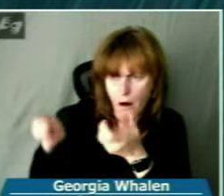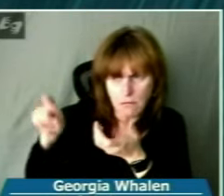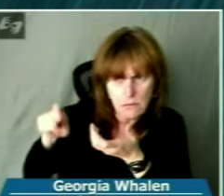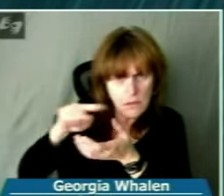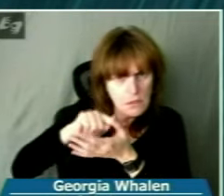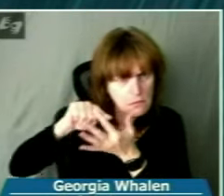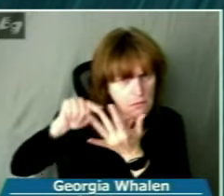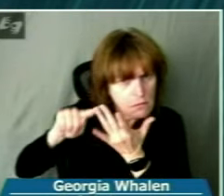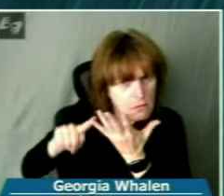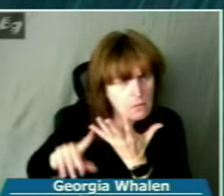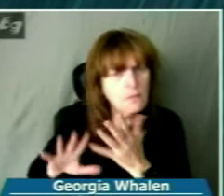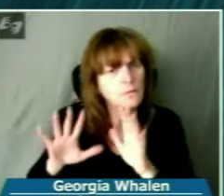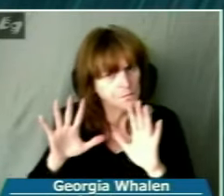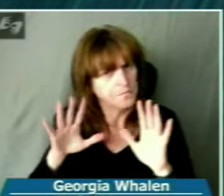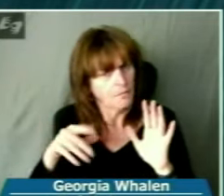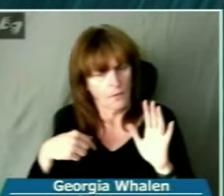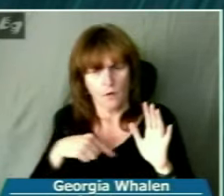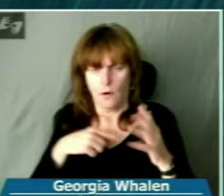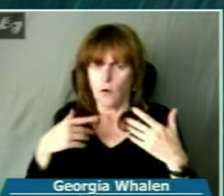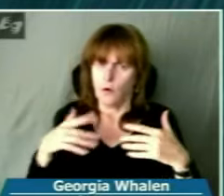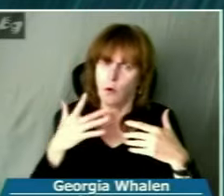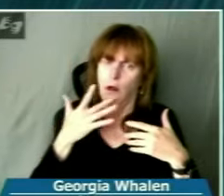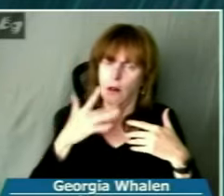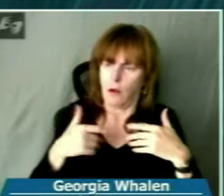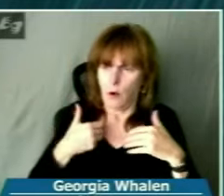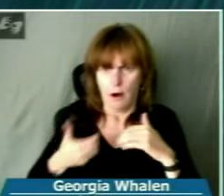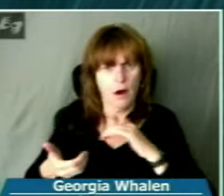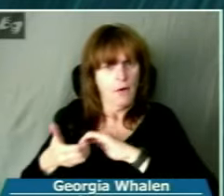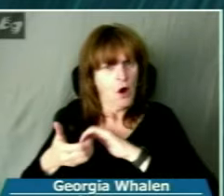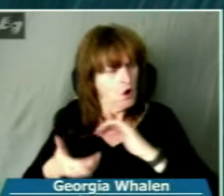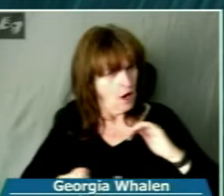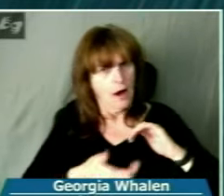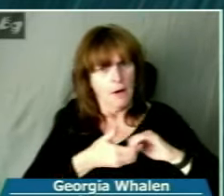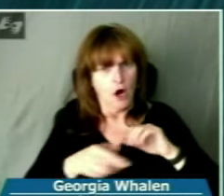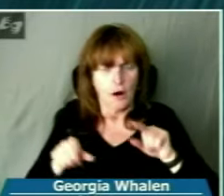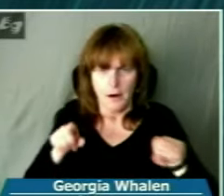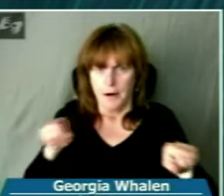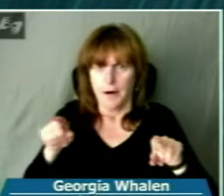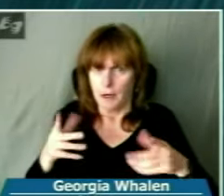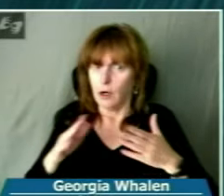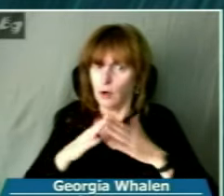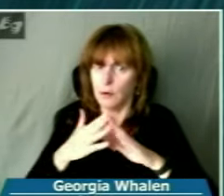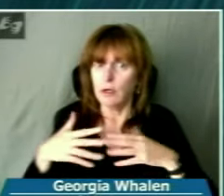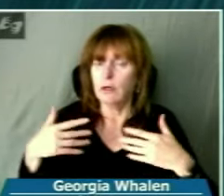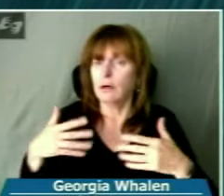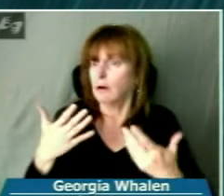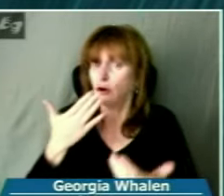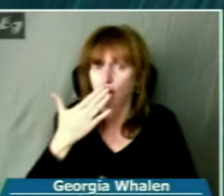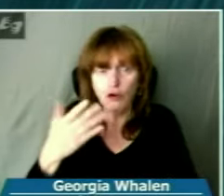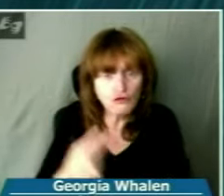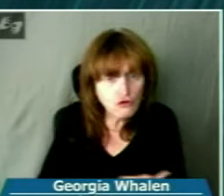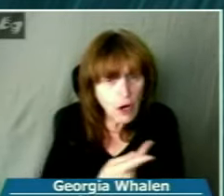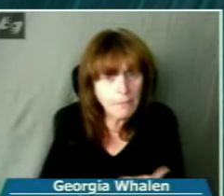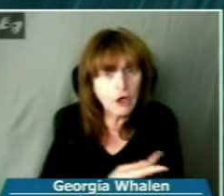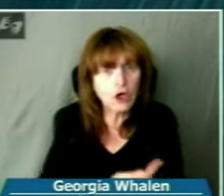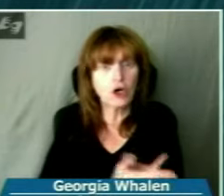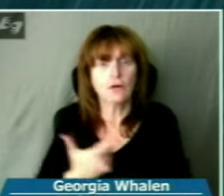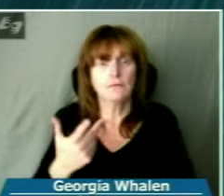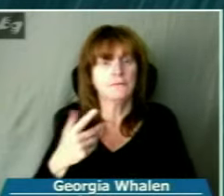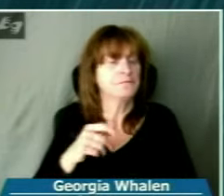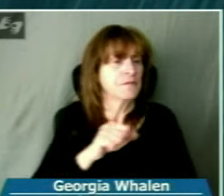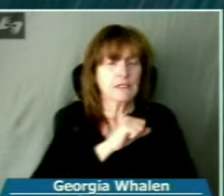are very fortunate with the partnerships that we've got with the community, with Good Shepherd, Salvation Army,